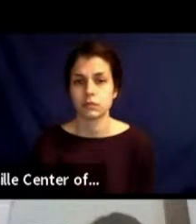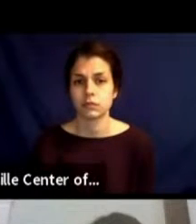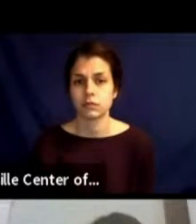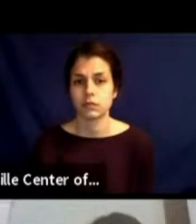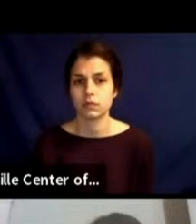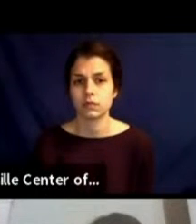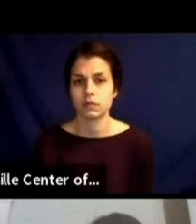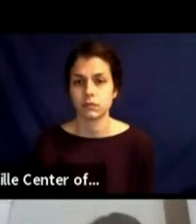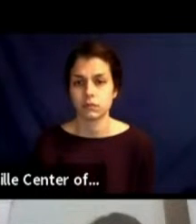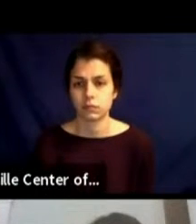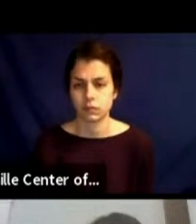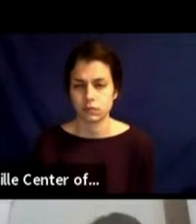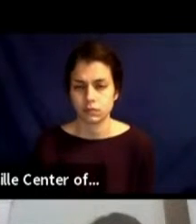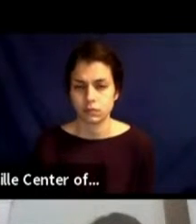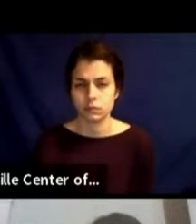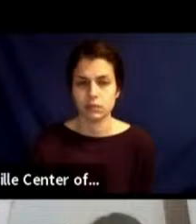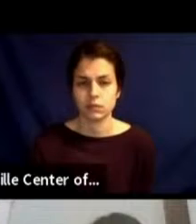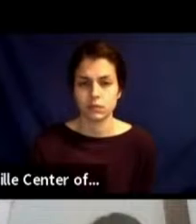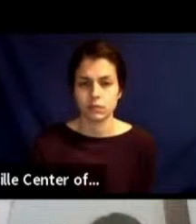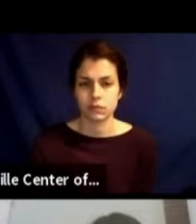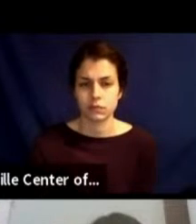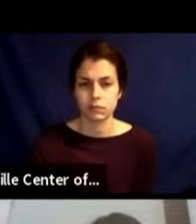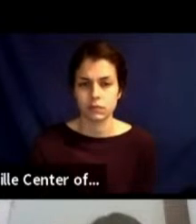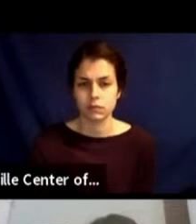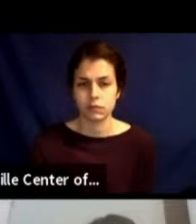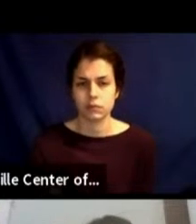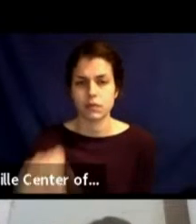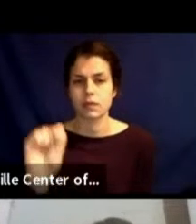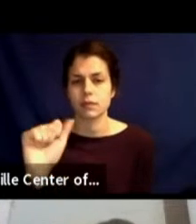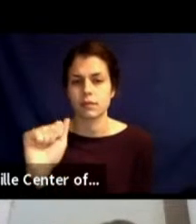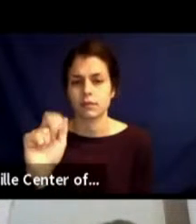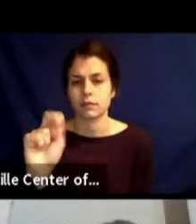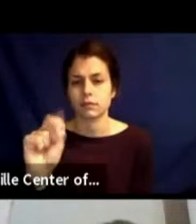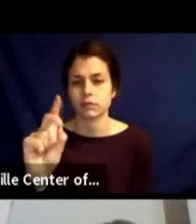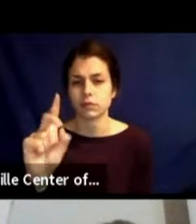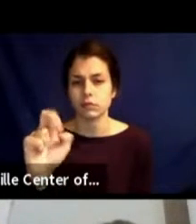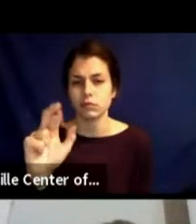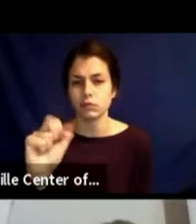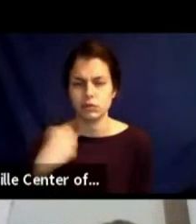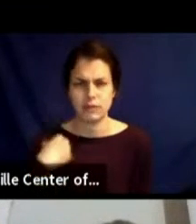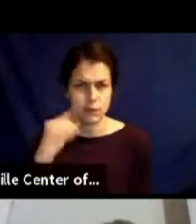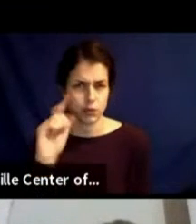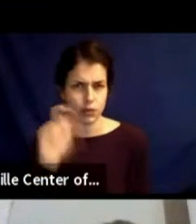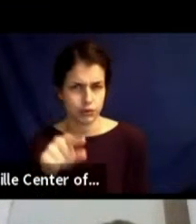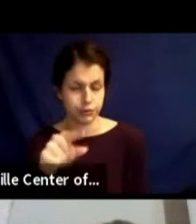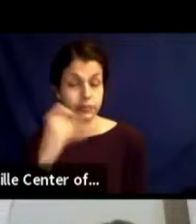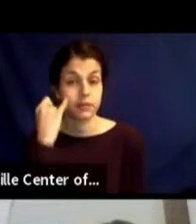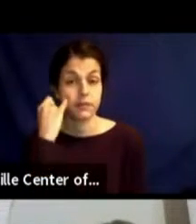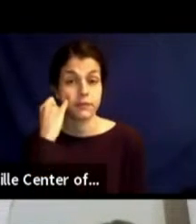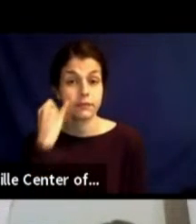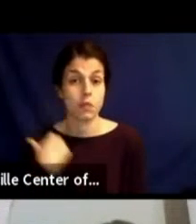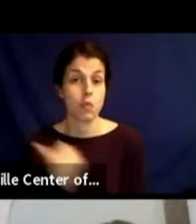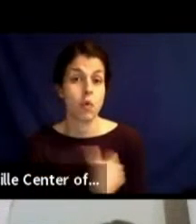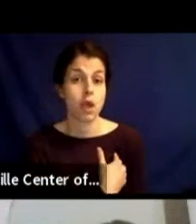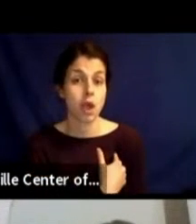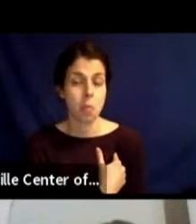Mr. Sanders, I have a quick question for you. If we decide to continue this